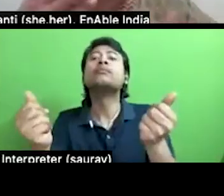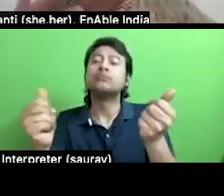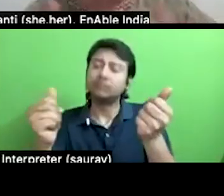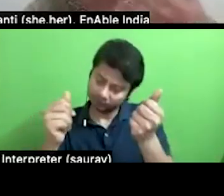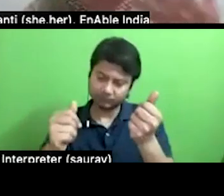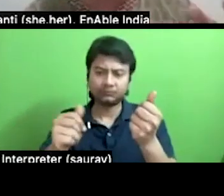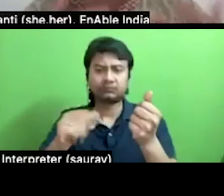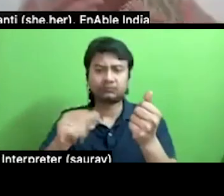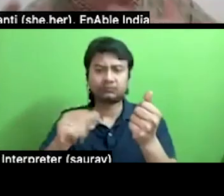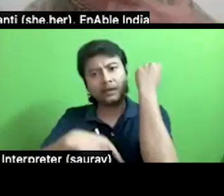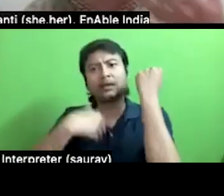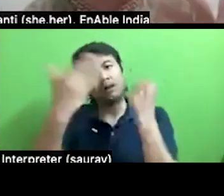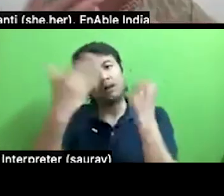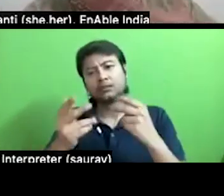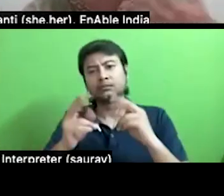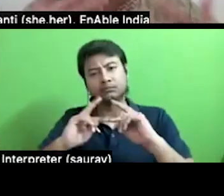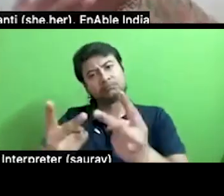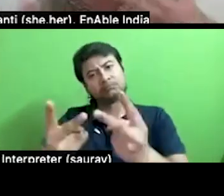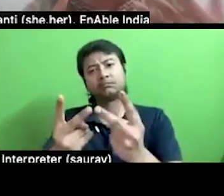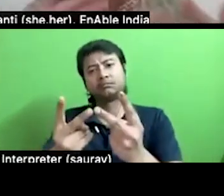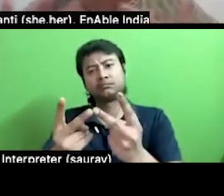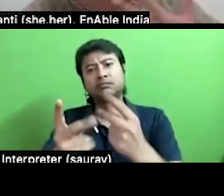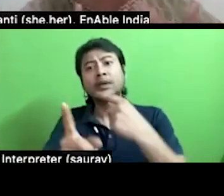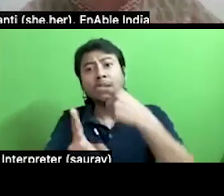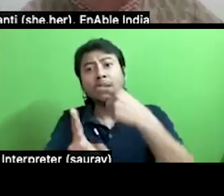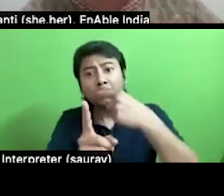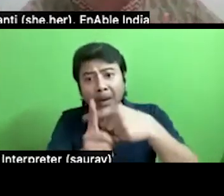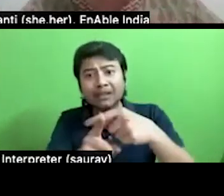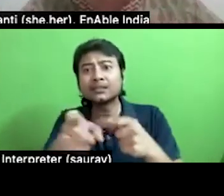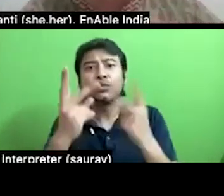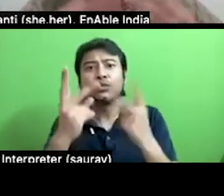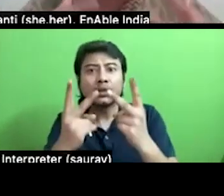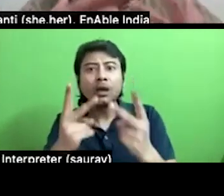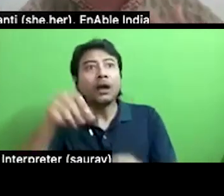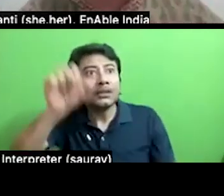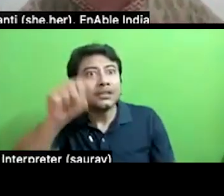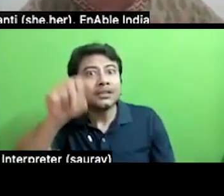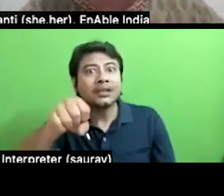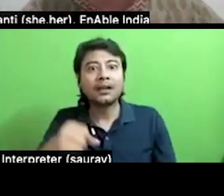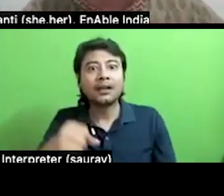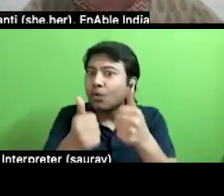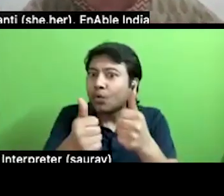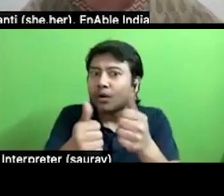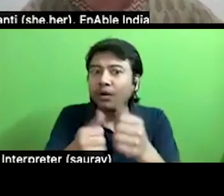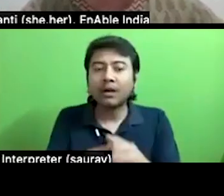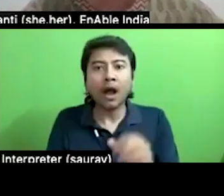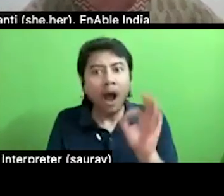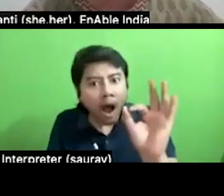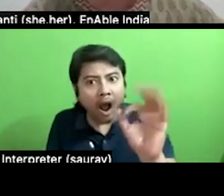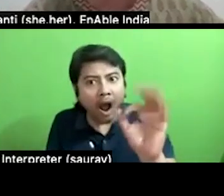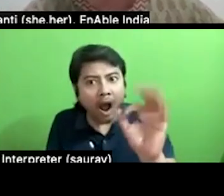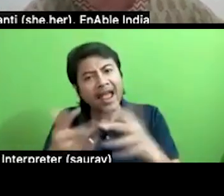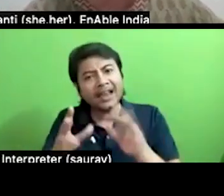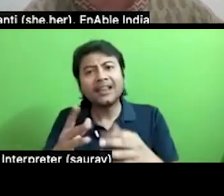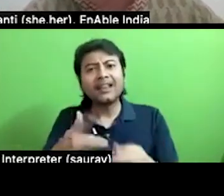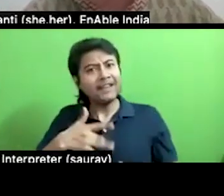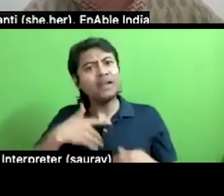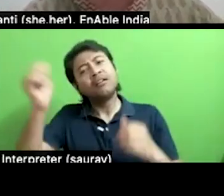coming. Yes, I agree with this or whatever. It's always nice to get a feeling of interaction. I'm so sorry we can't keep it as interactive as we'd